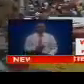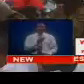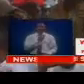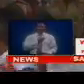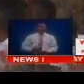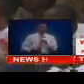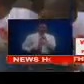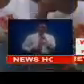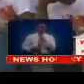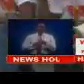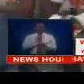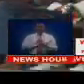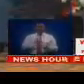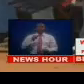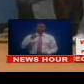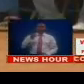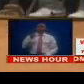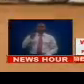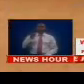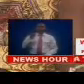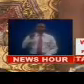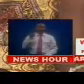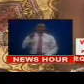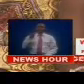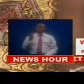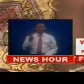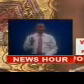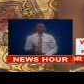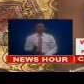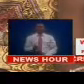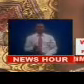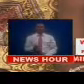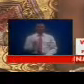Awulai Atebrukusu is the paramount chief of Lua Axim traditional area.